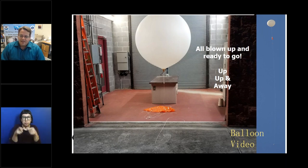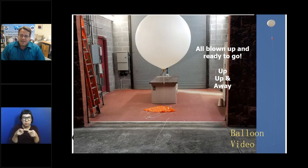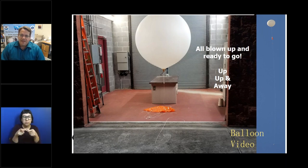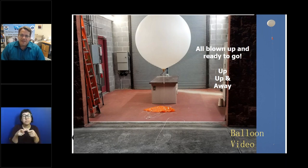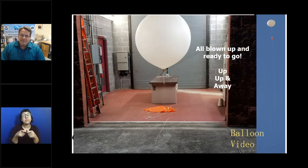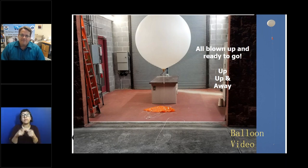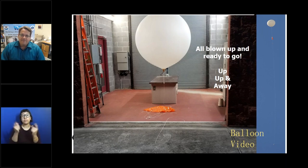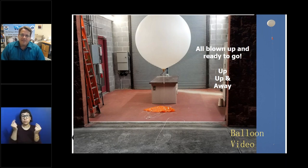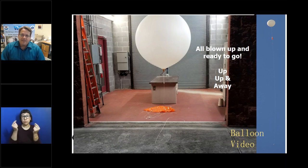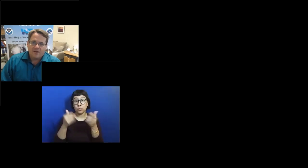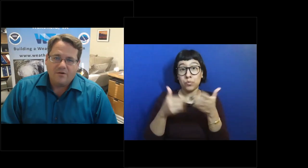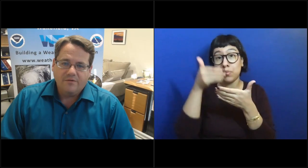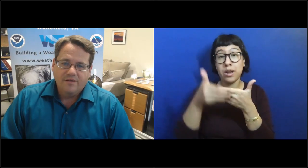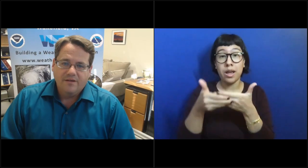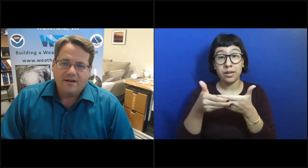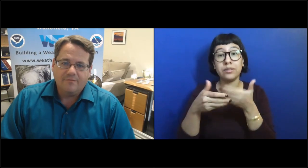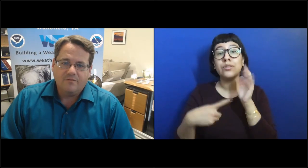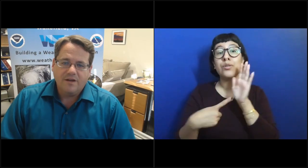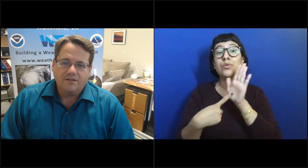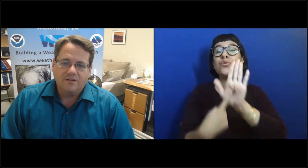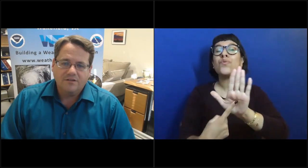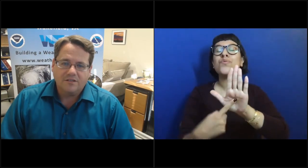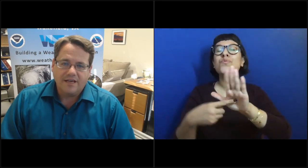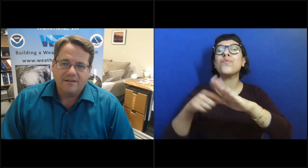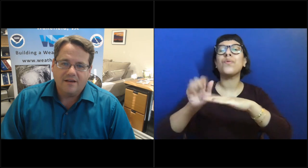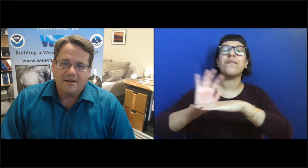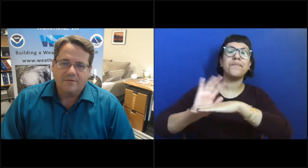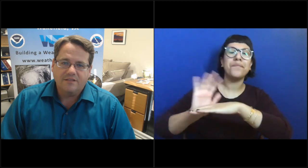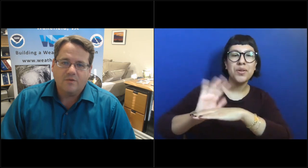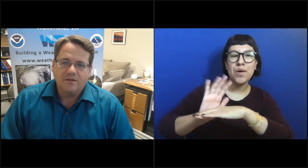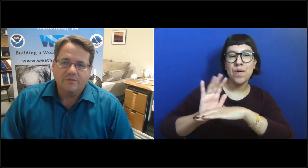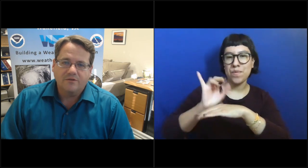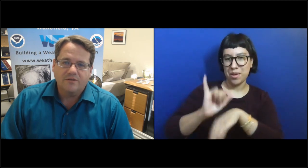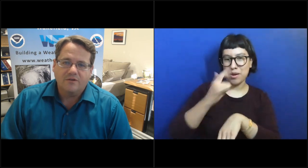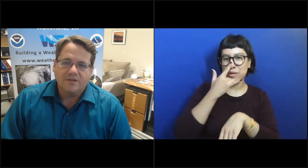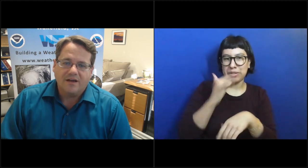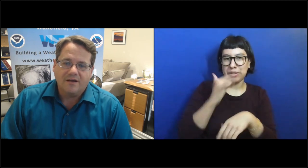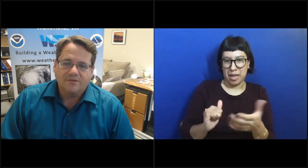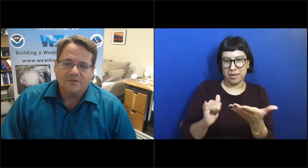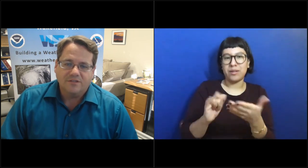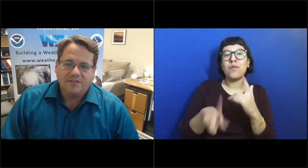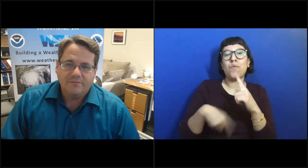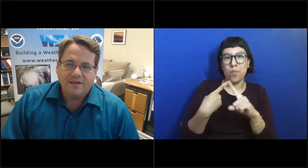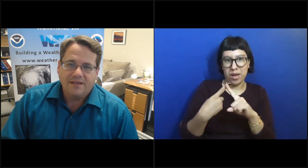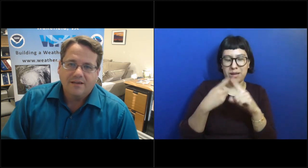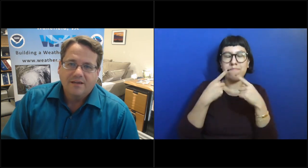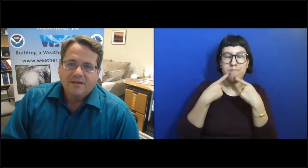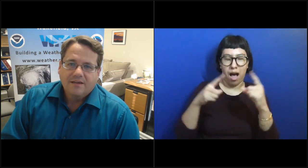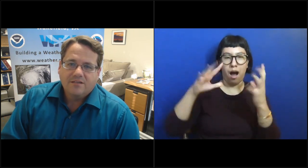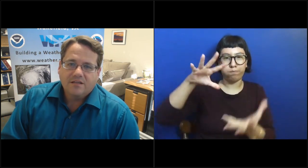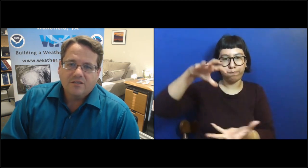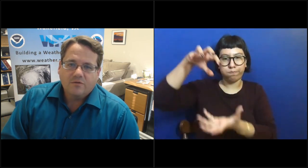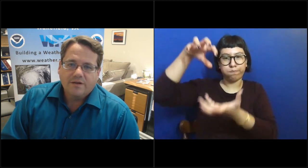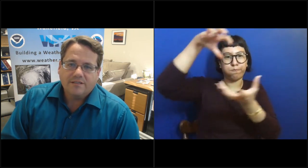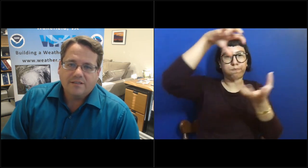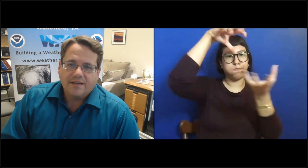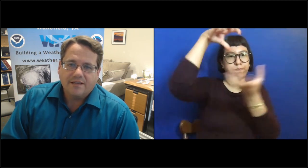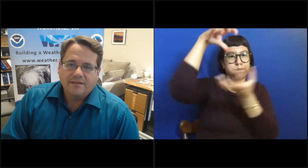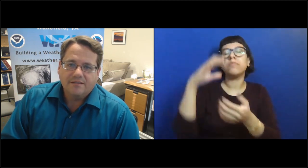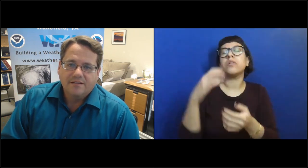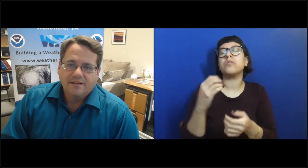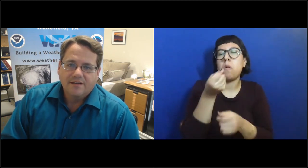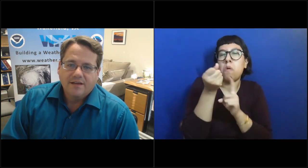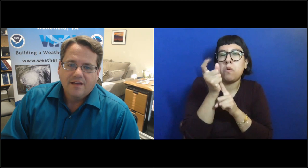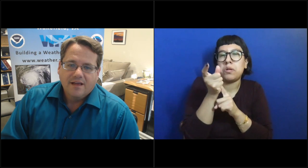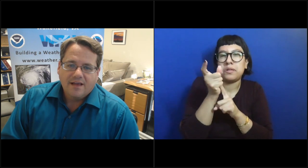show you guys a video of what it looks like when this weather balloon goes up. So just give me just